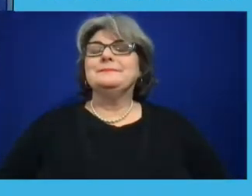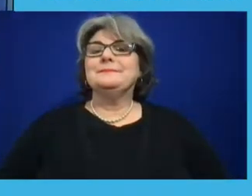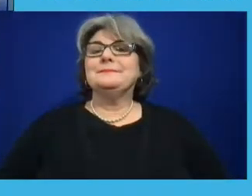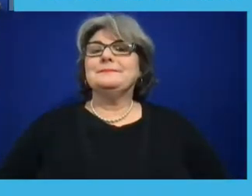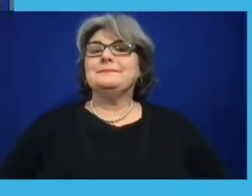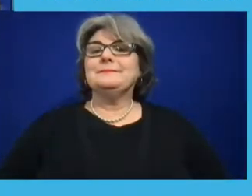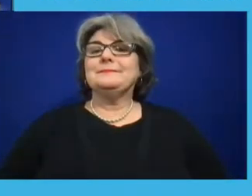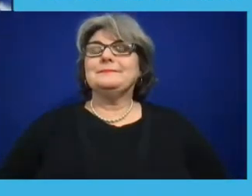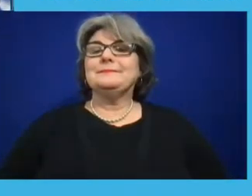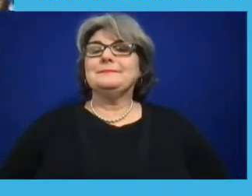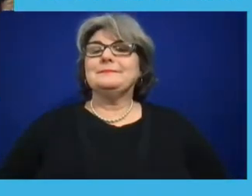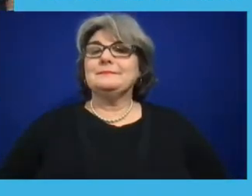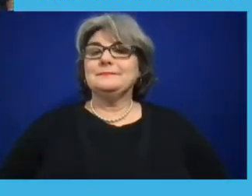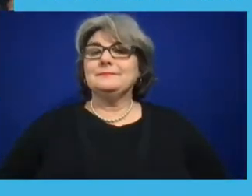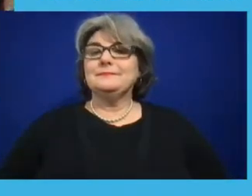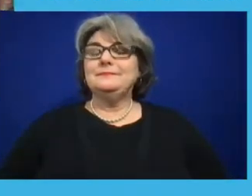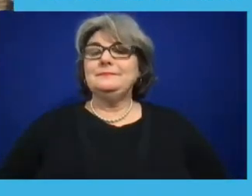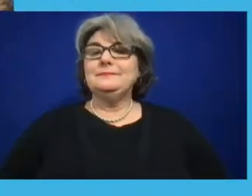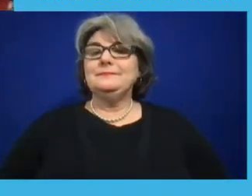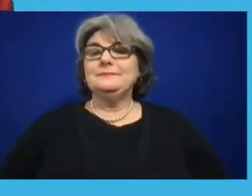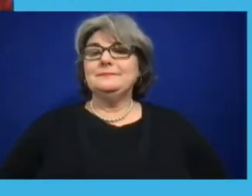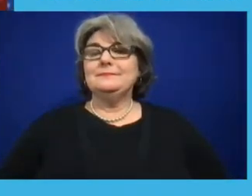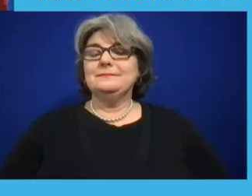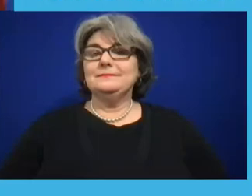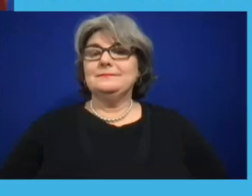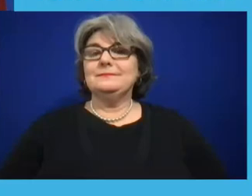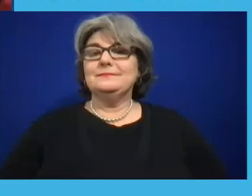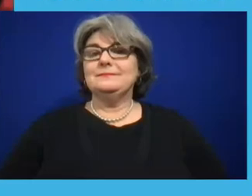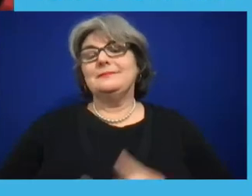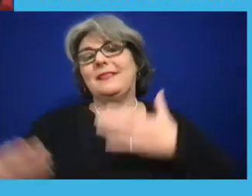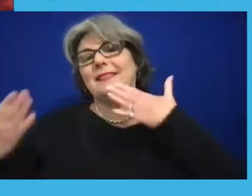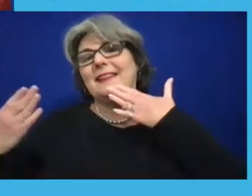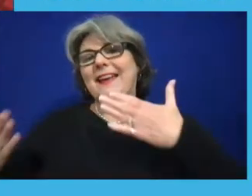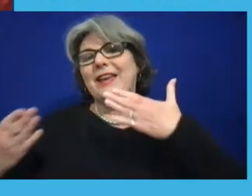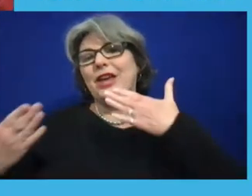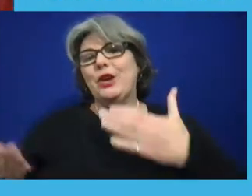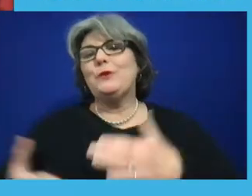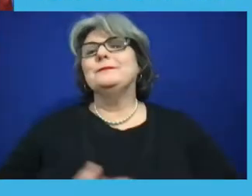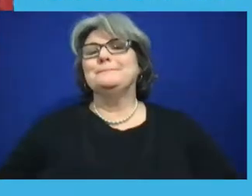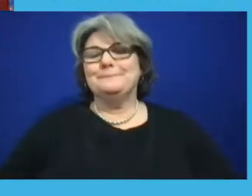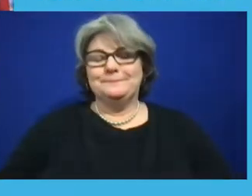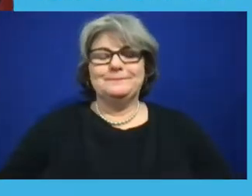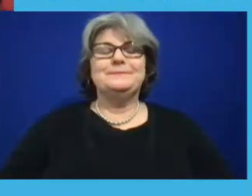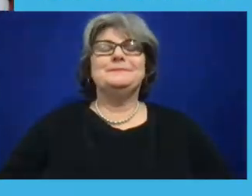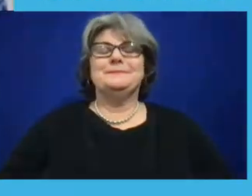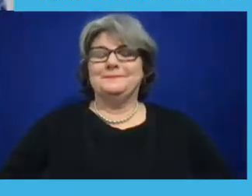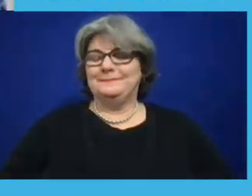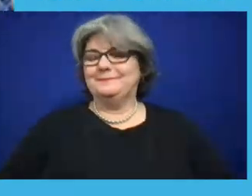Thank you.